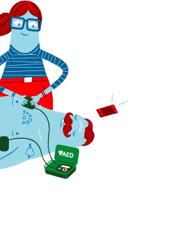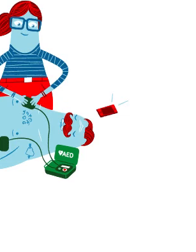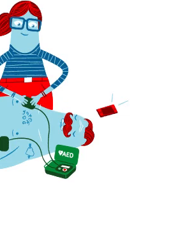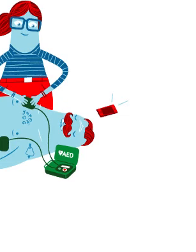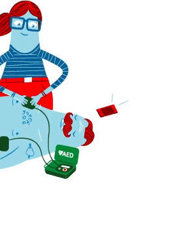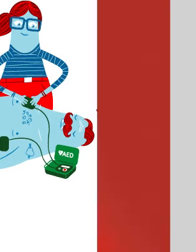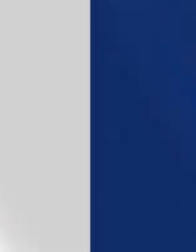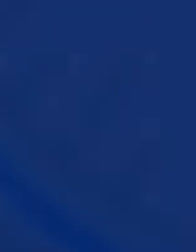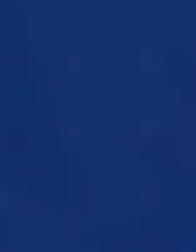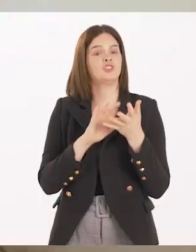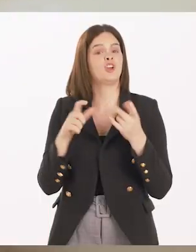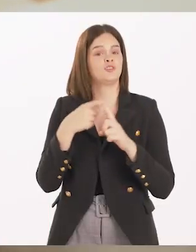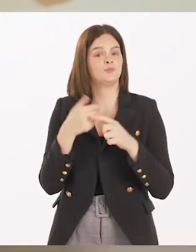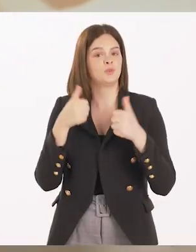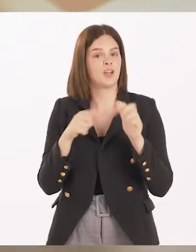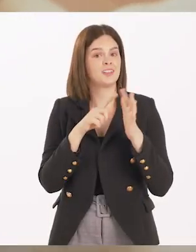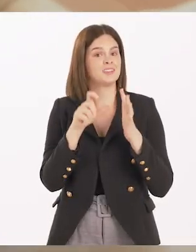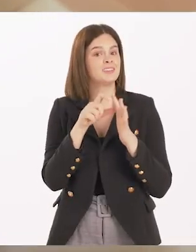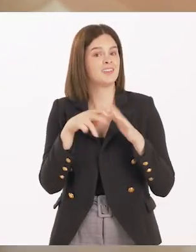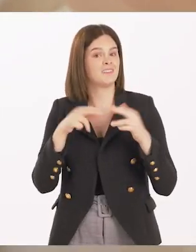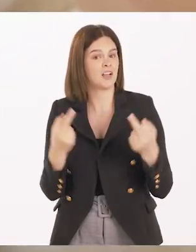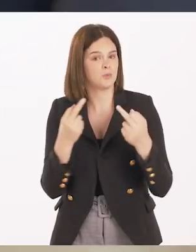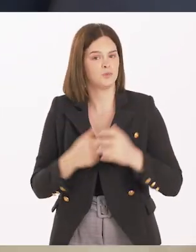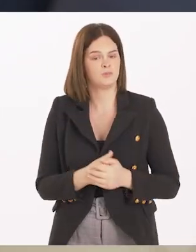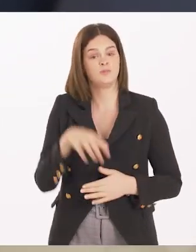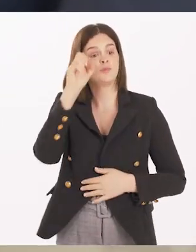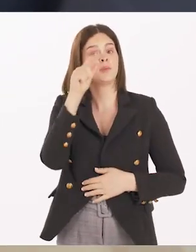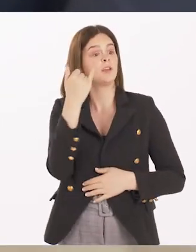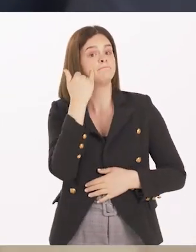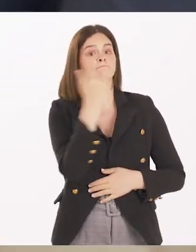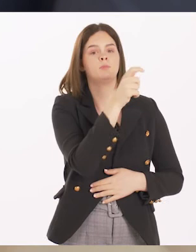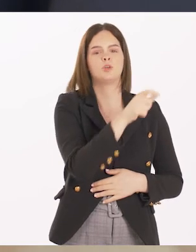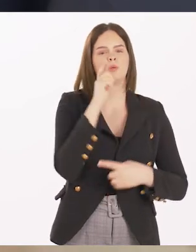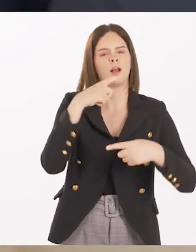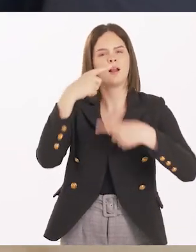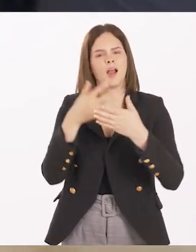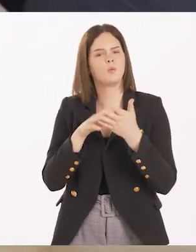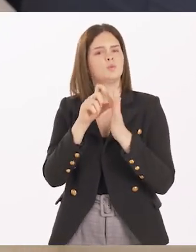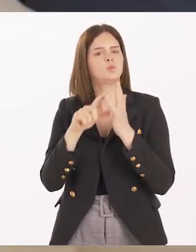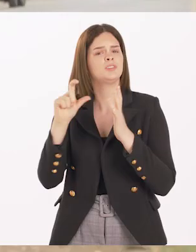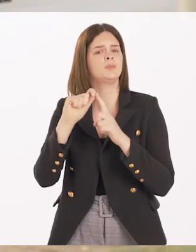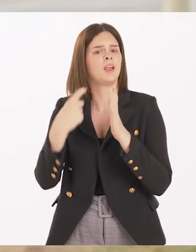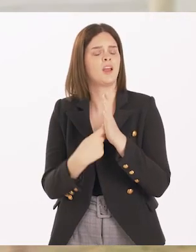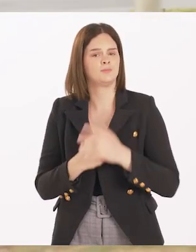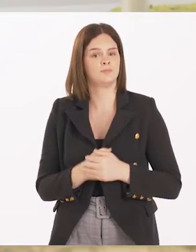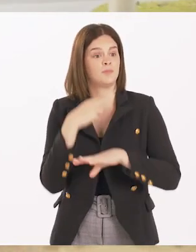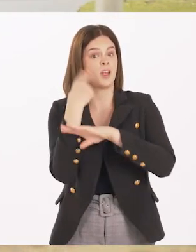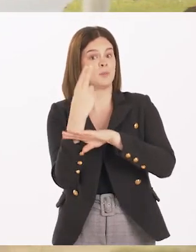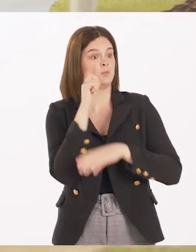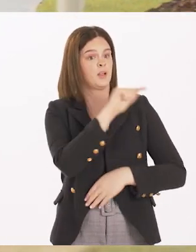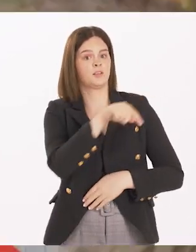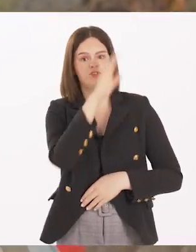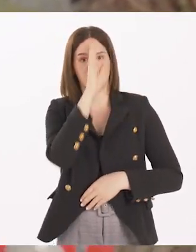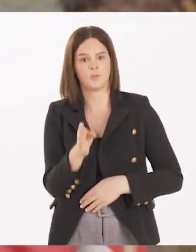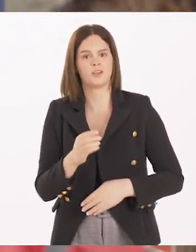AED is available. Remember, when you call 000, the call taker will tell you exactly what to do, and we'll be on our way as